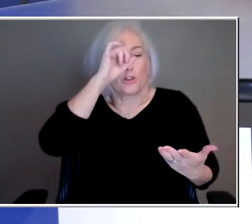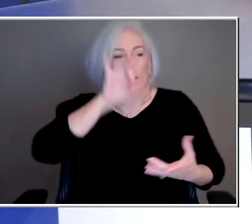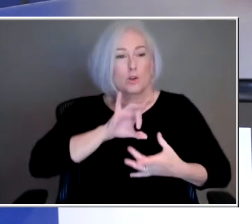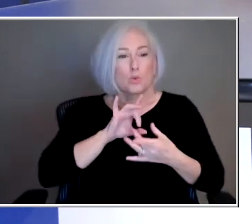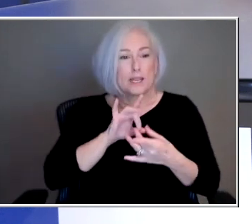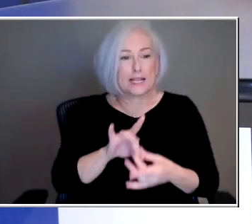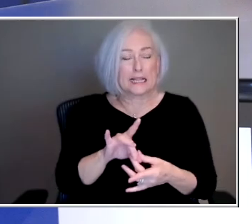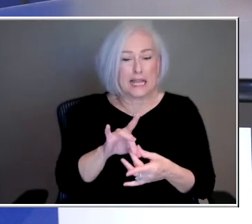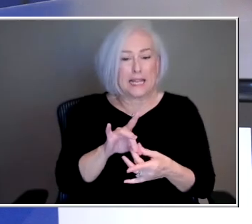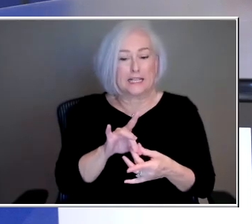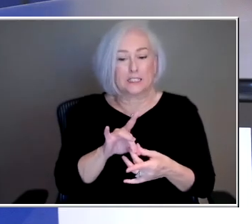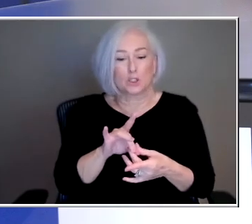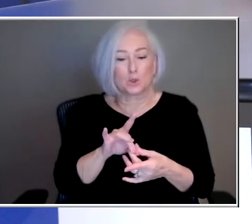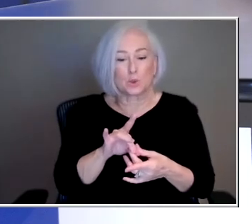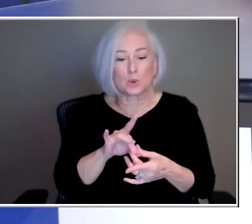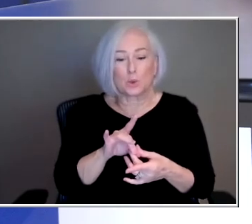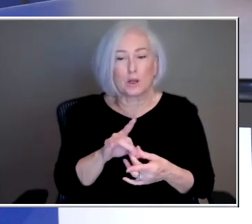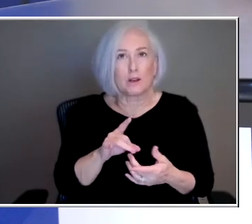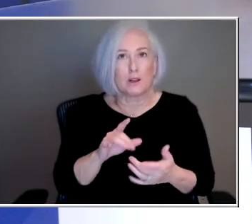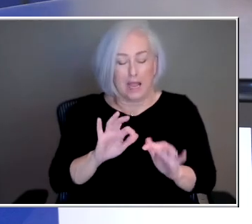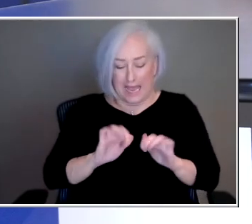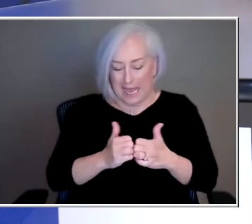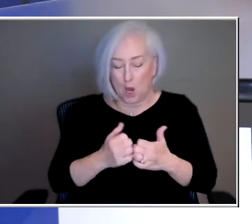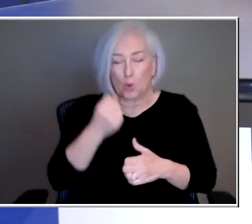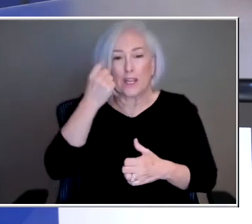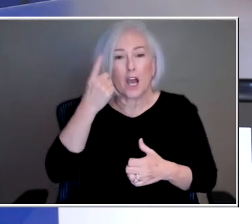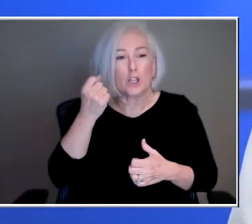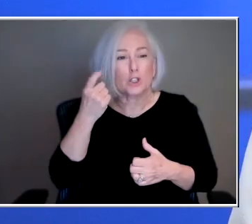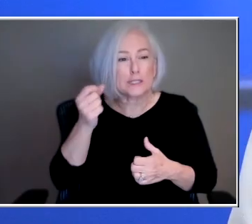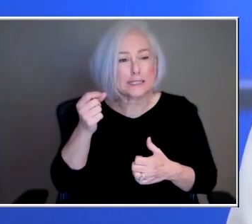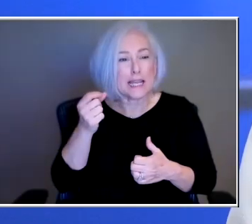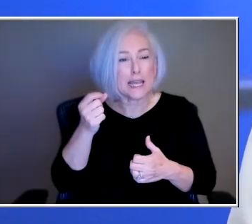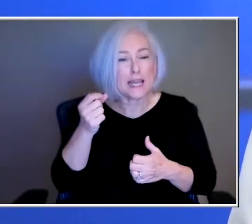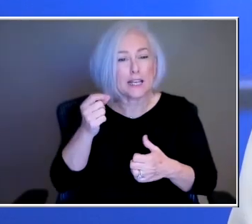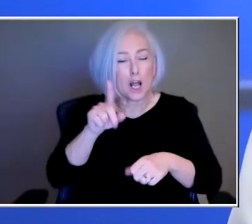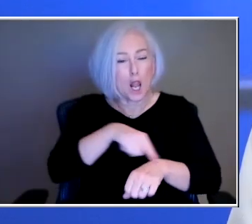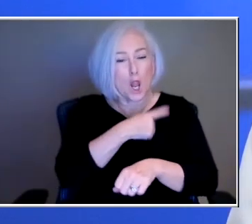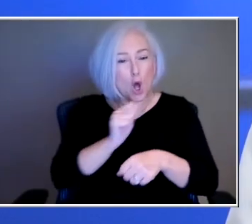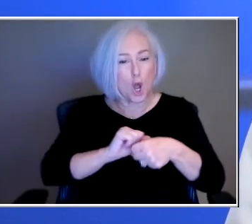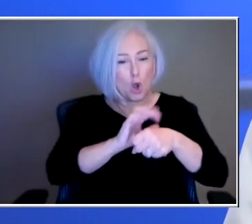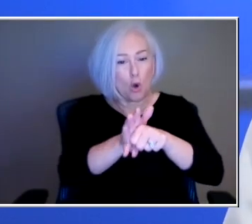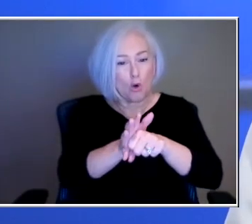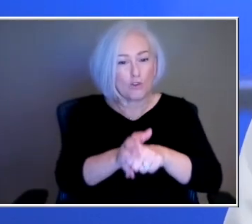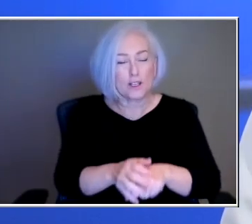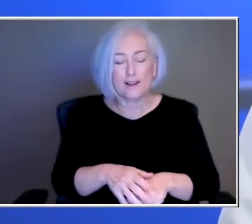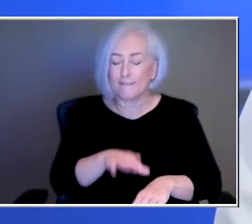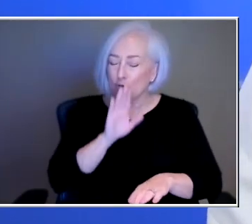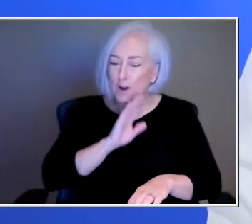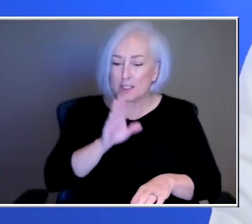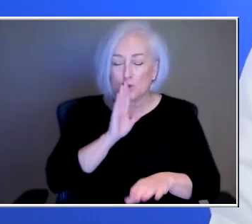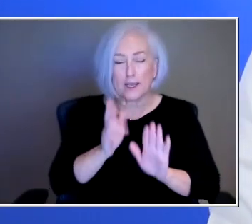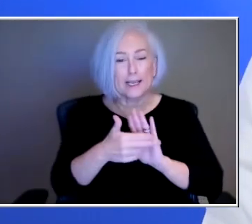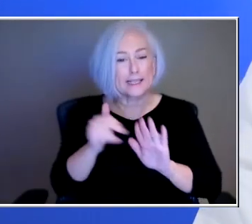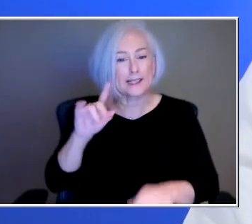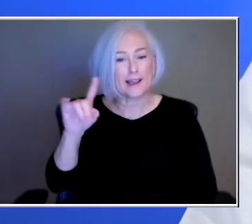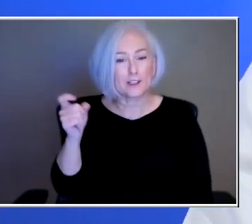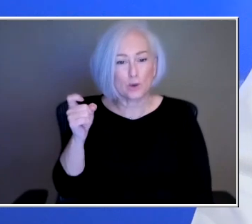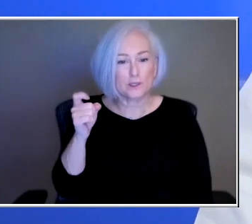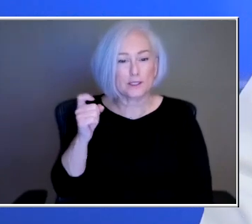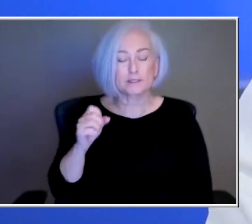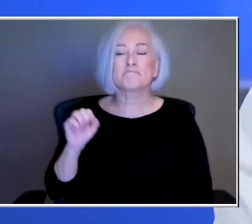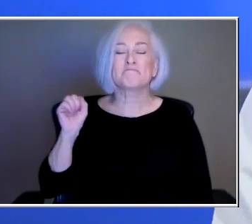long COVID? This is such a frustrating diagnosis. It so is. And, I think, we think back to 2020